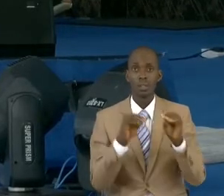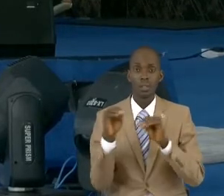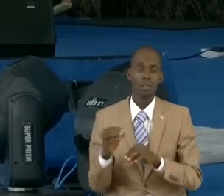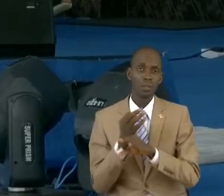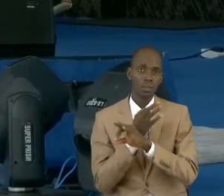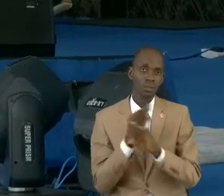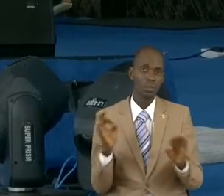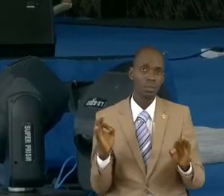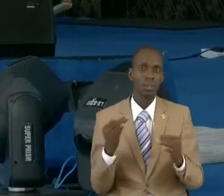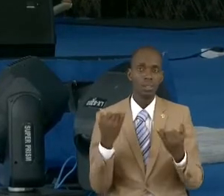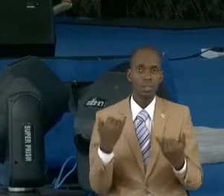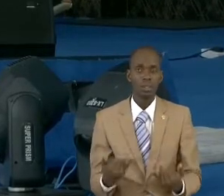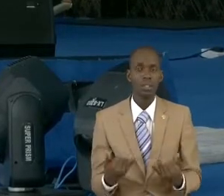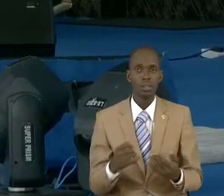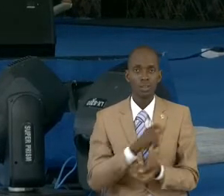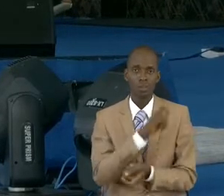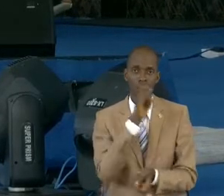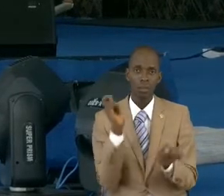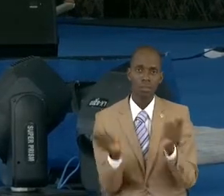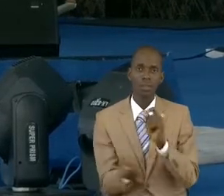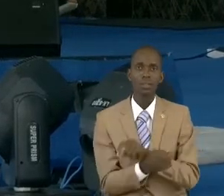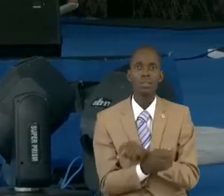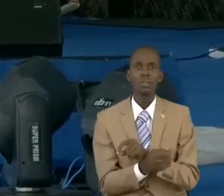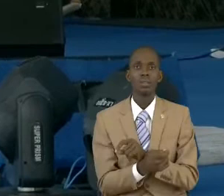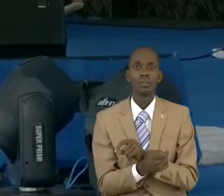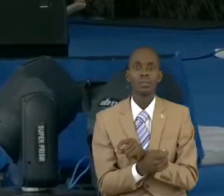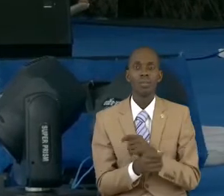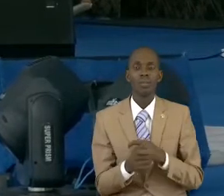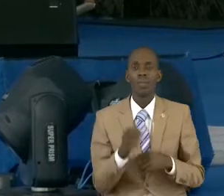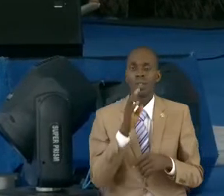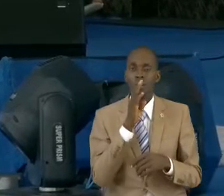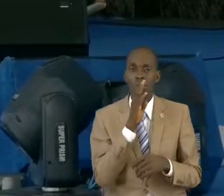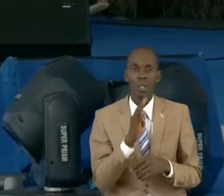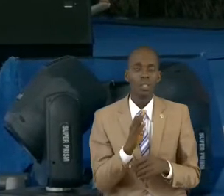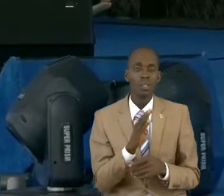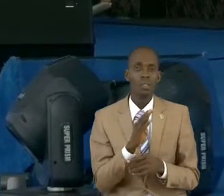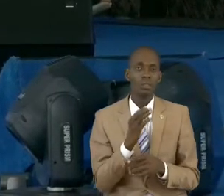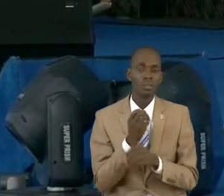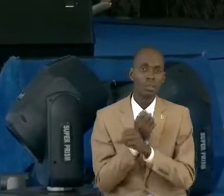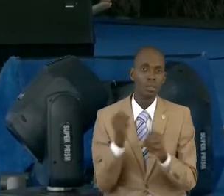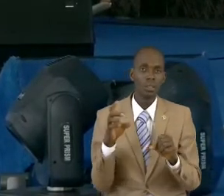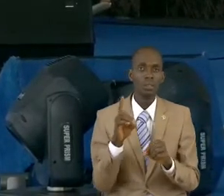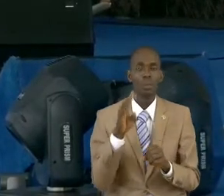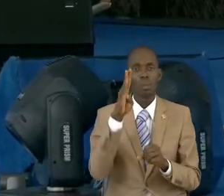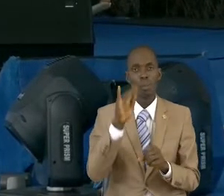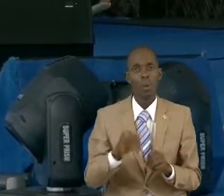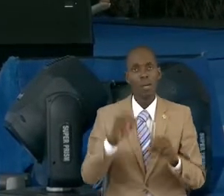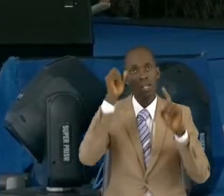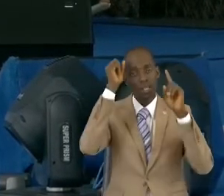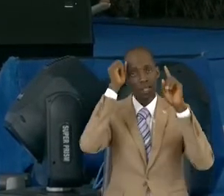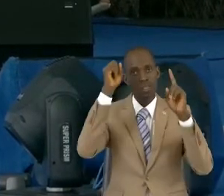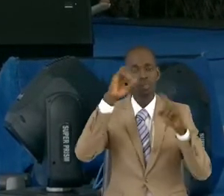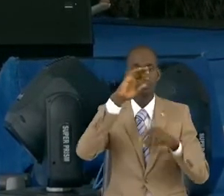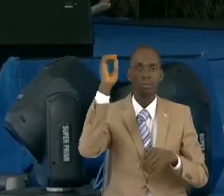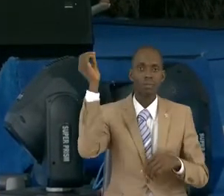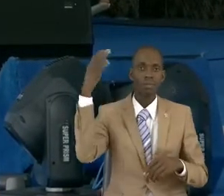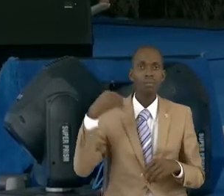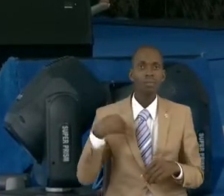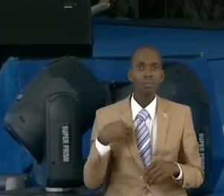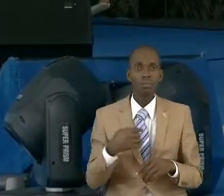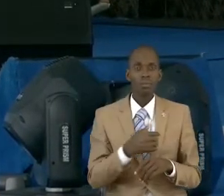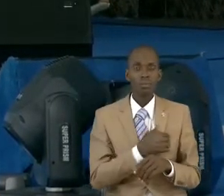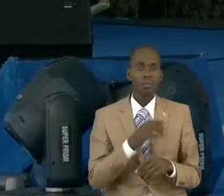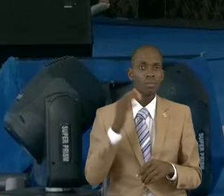now transformed, being justified by his grace, we should be